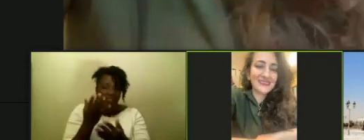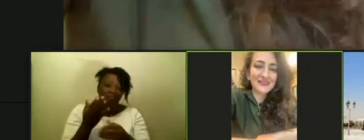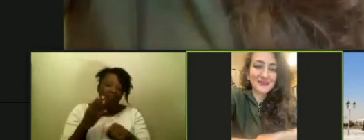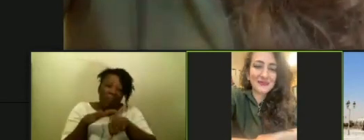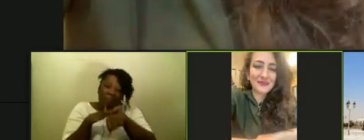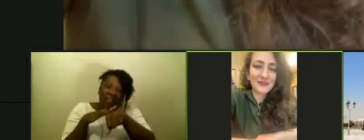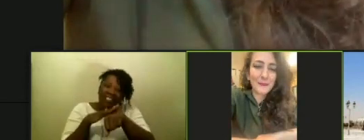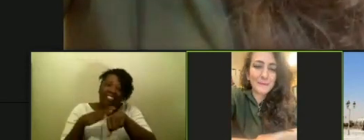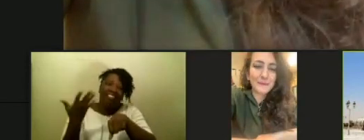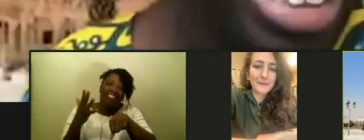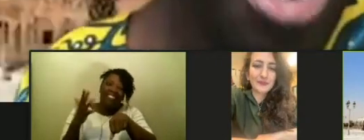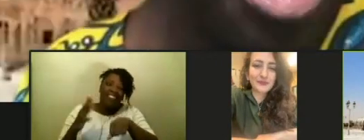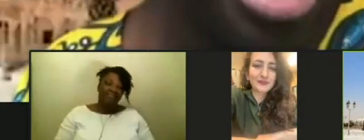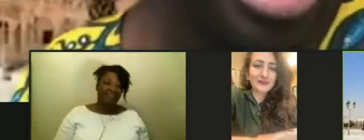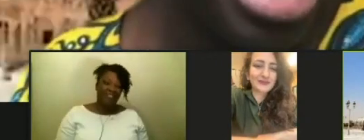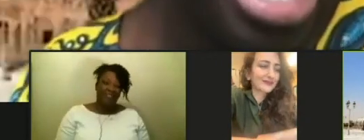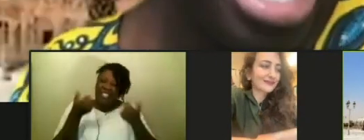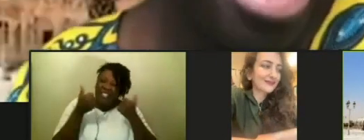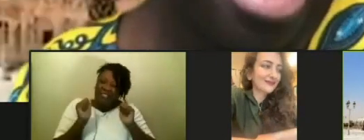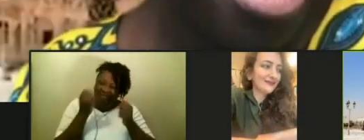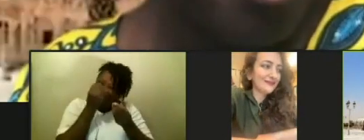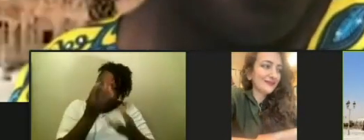best. Definitely.